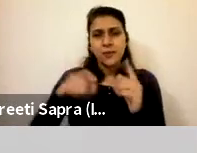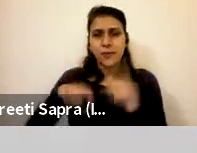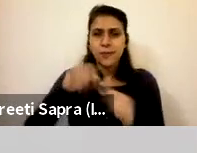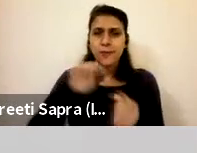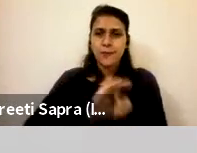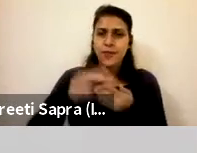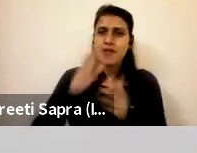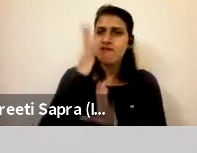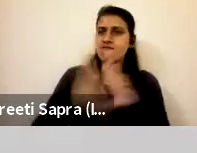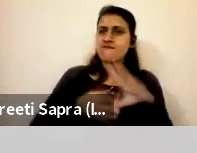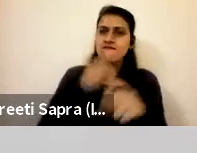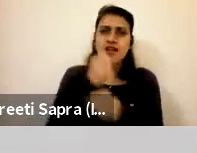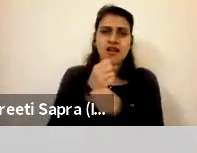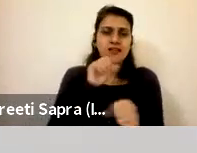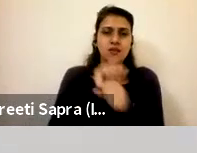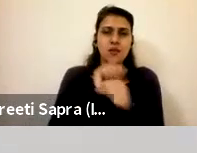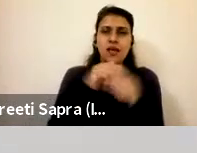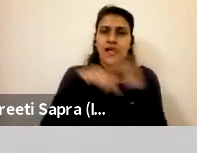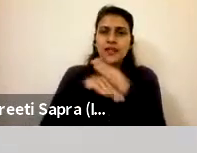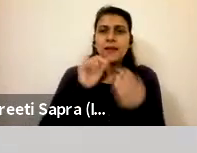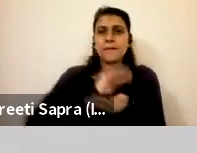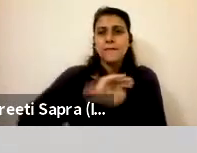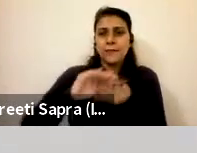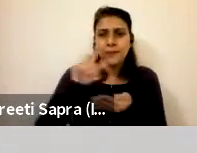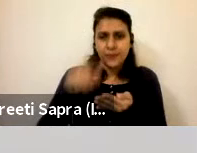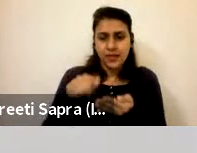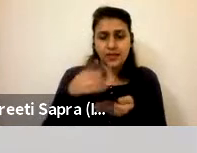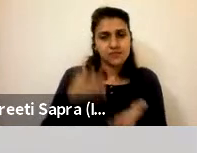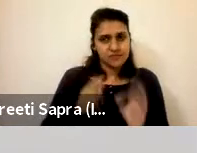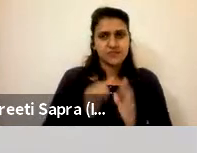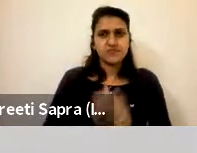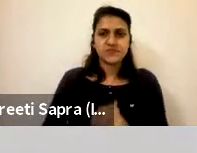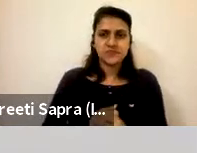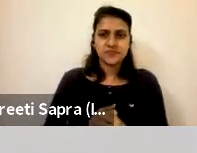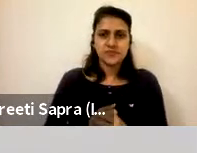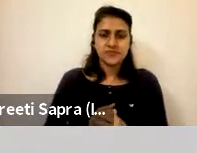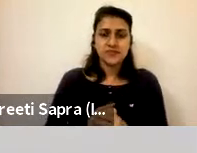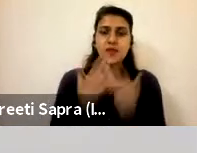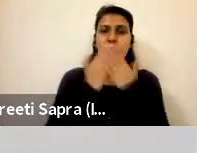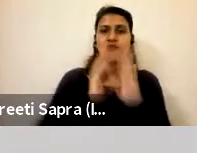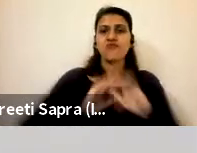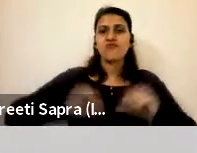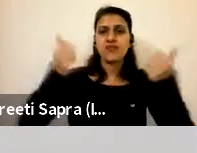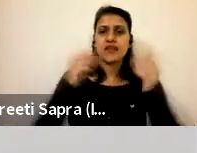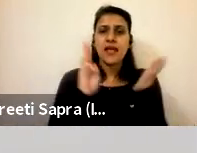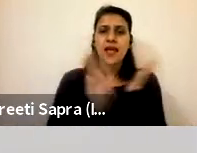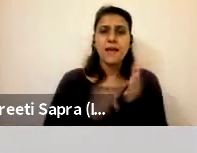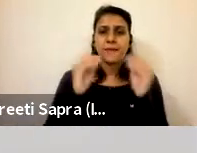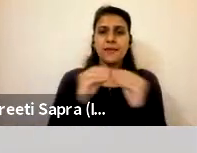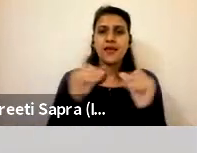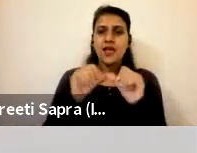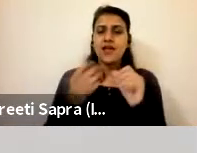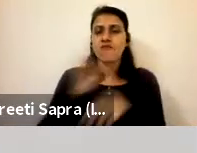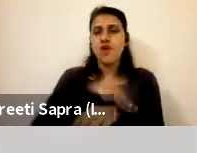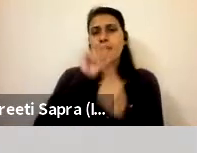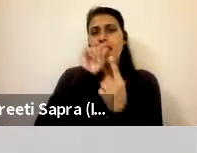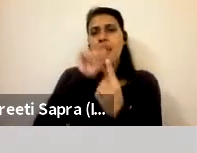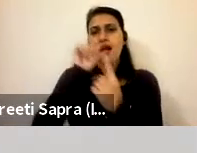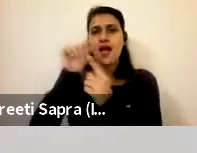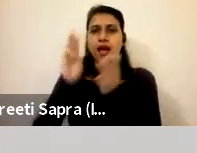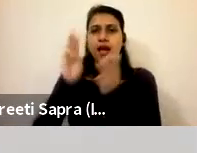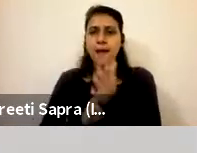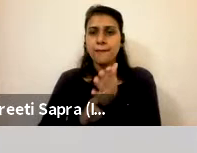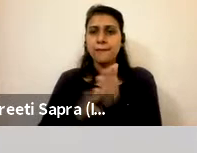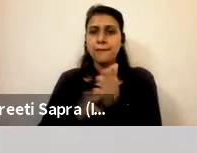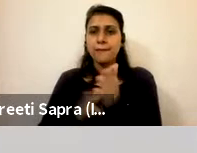of 5 years in the banking and financial services industry. I have completed my MBA from IIM Indore and became the